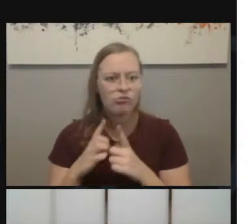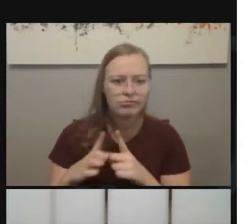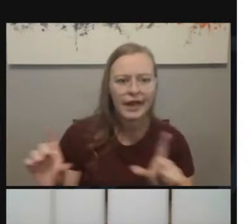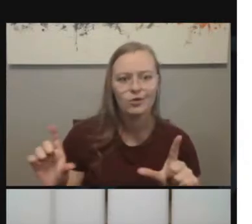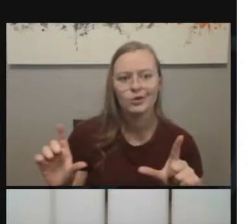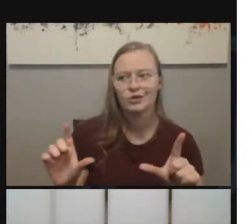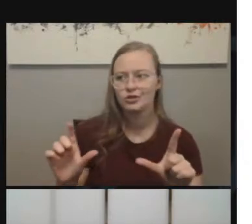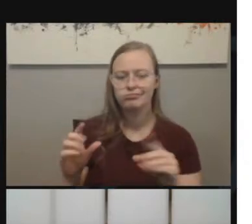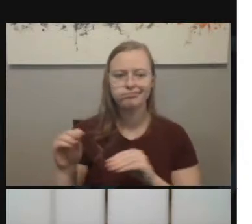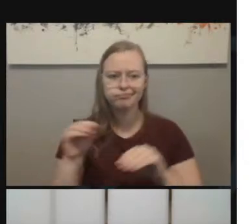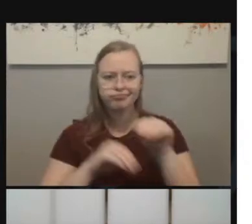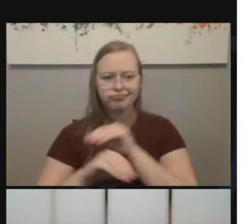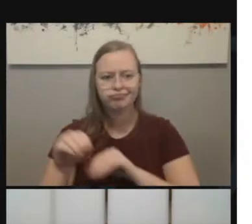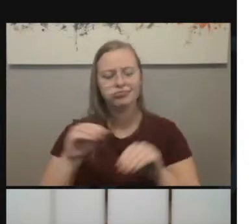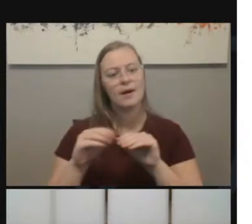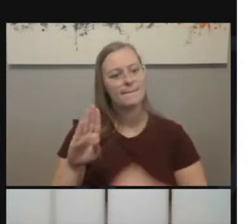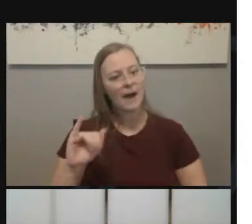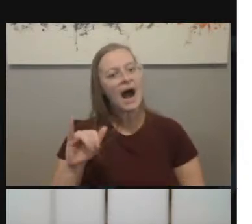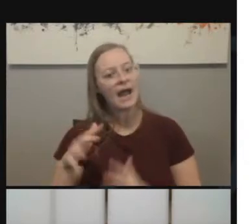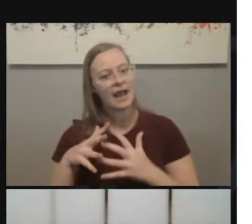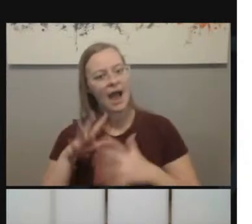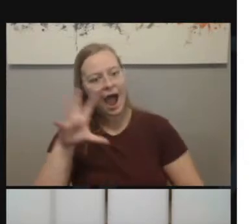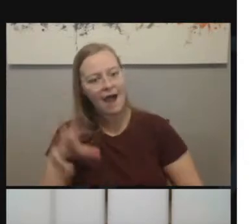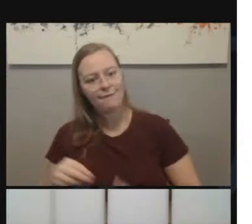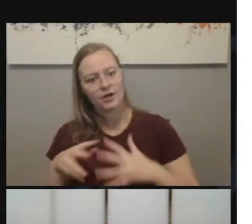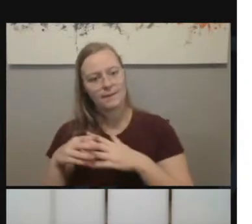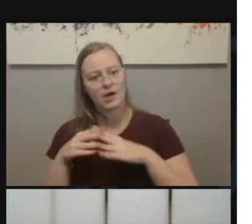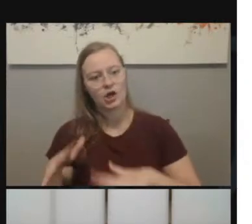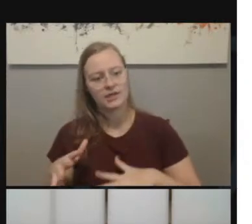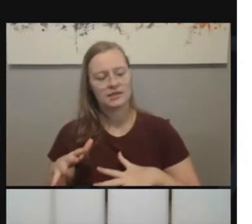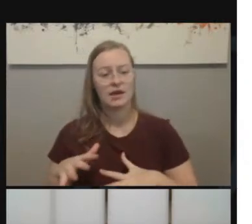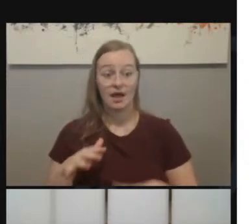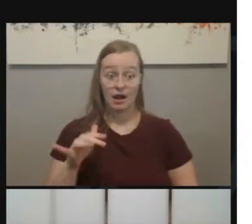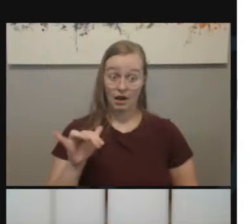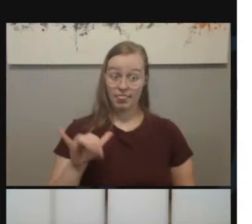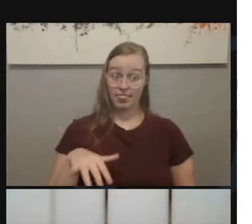by African-Americans, and in that sense